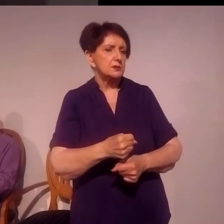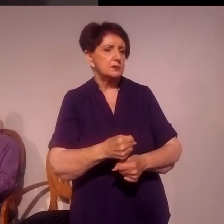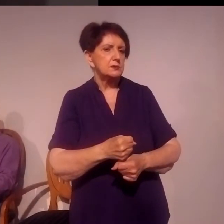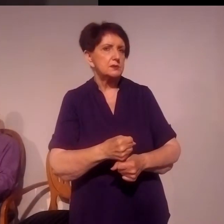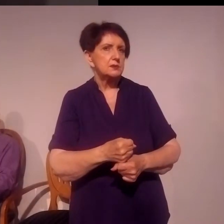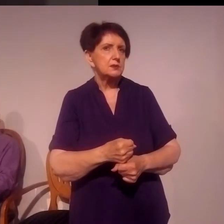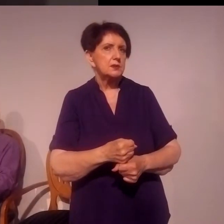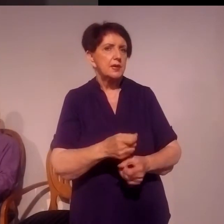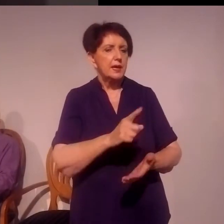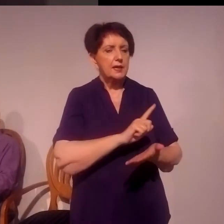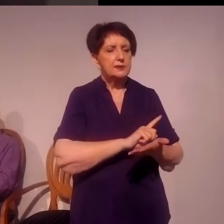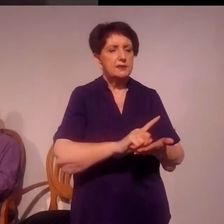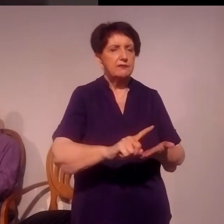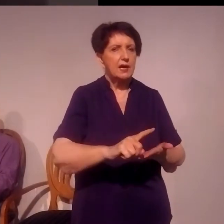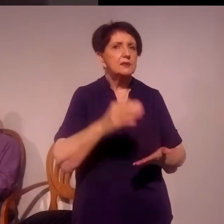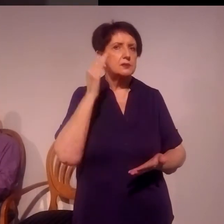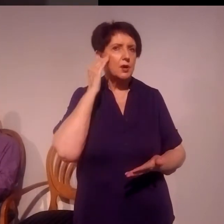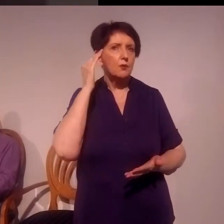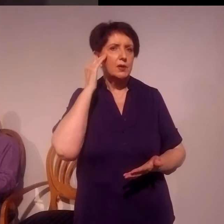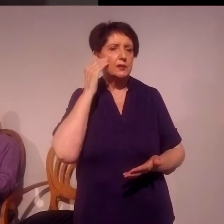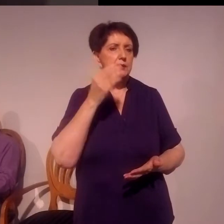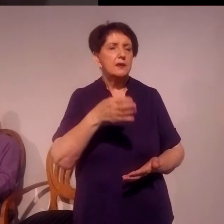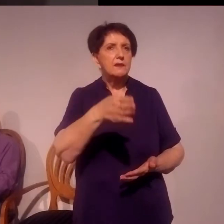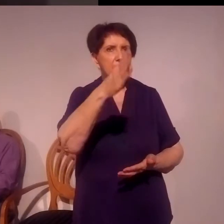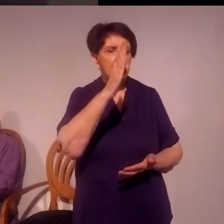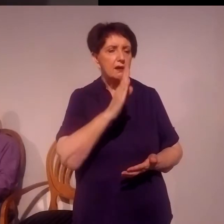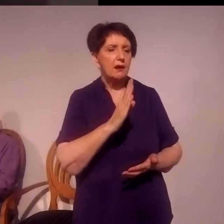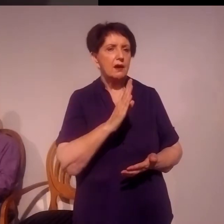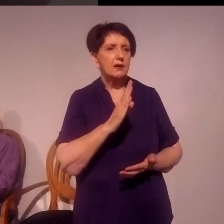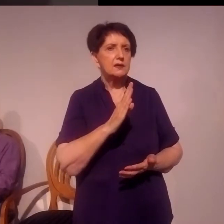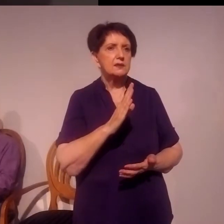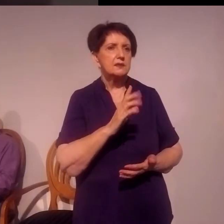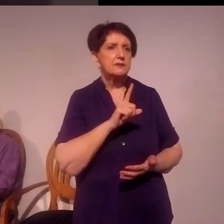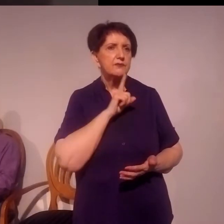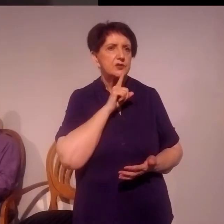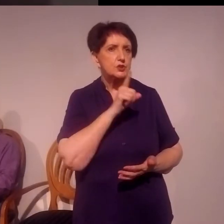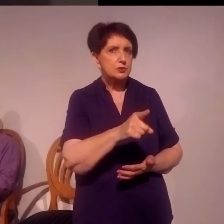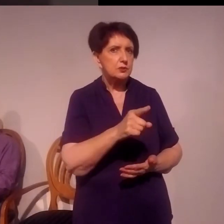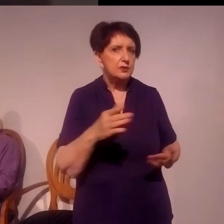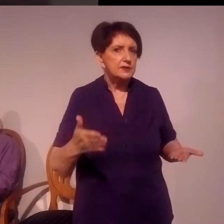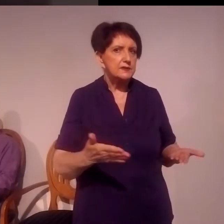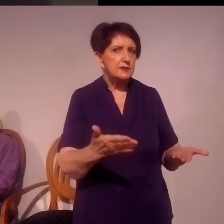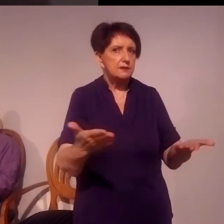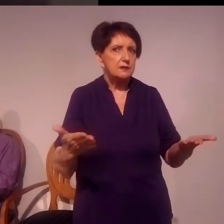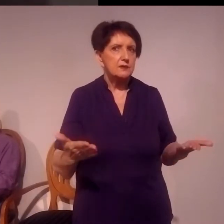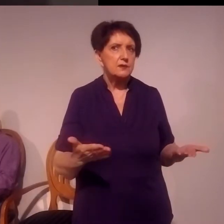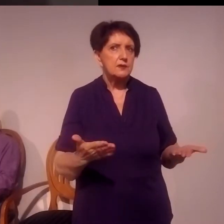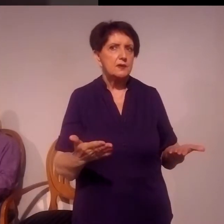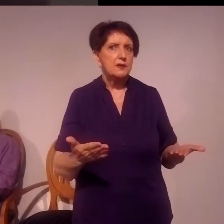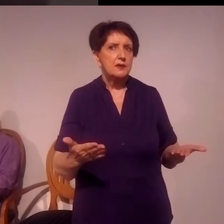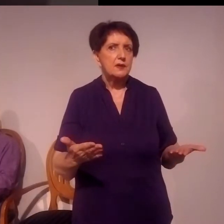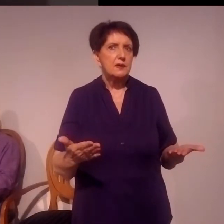with a divine knowing that God is present.